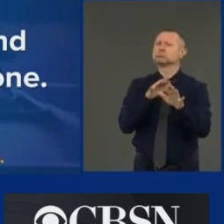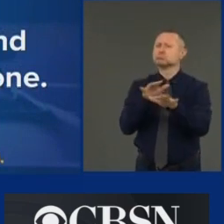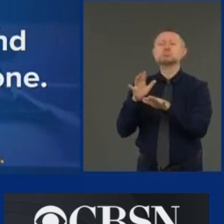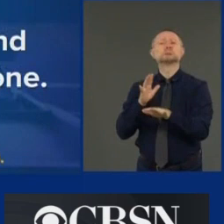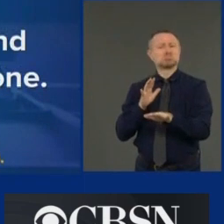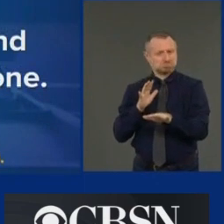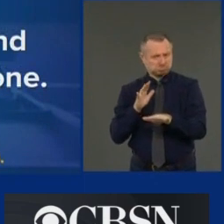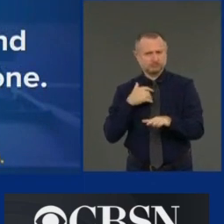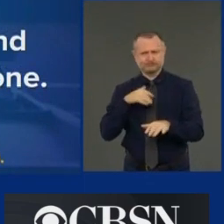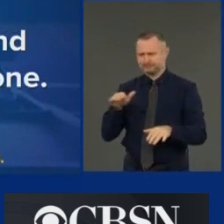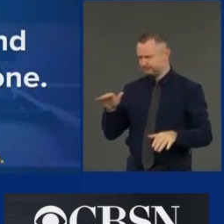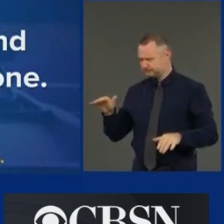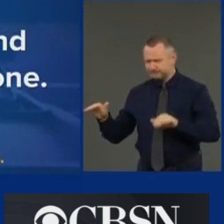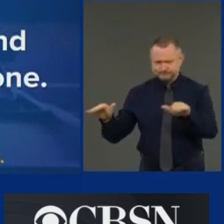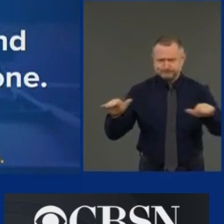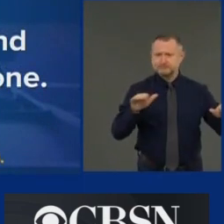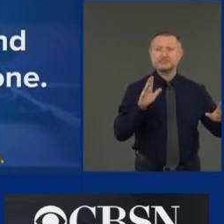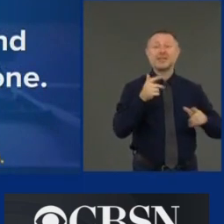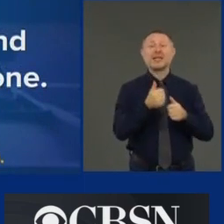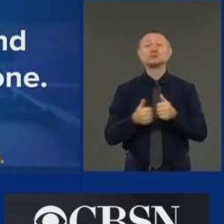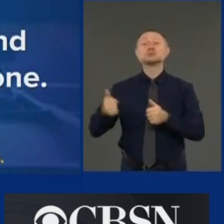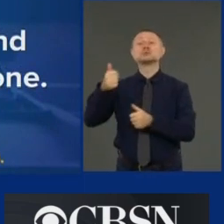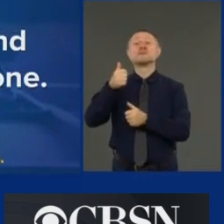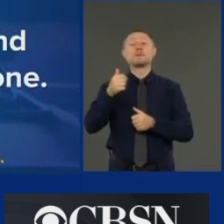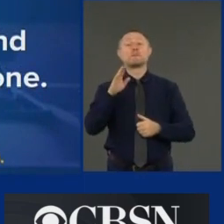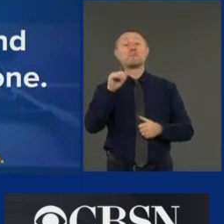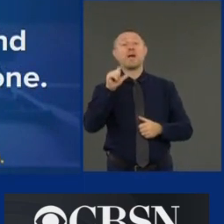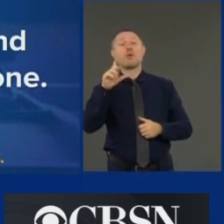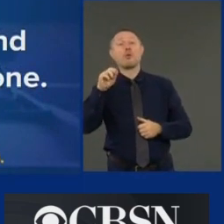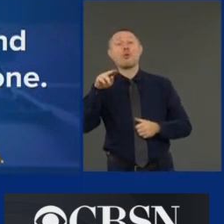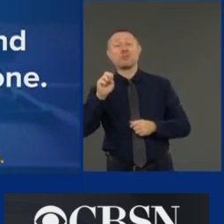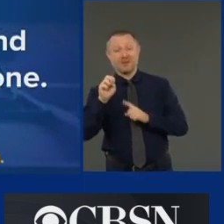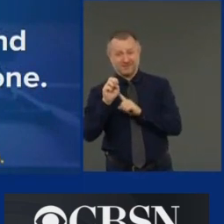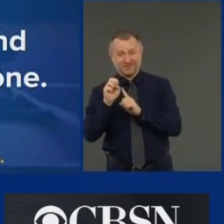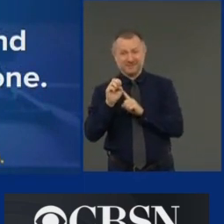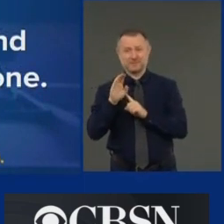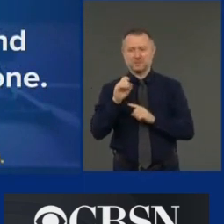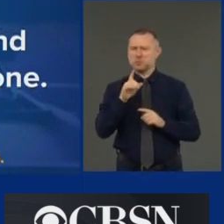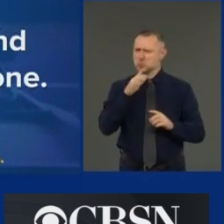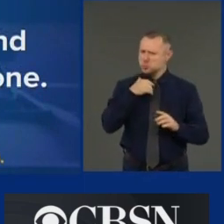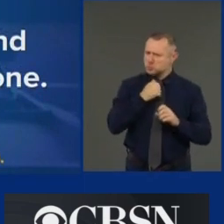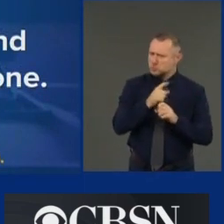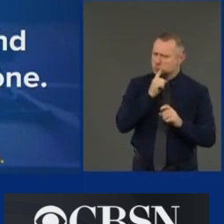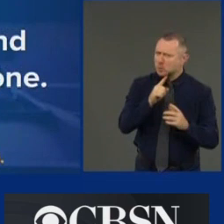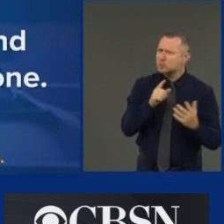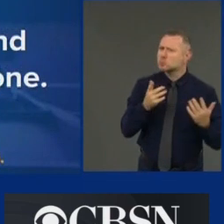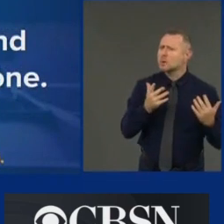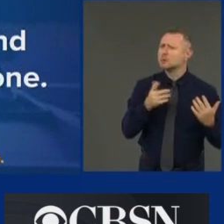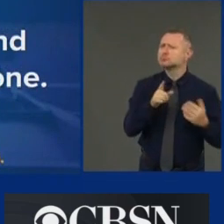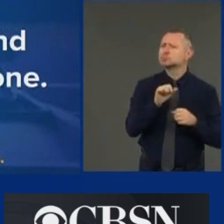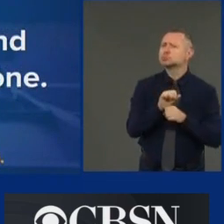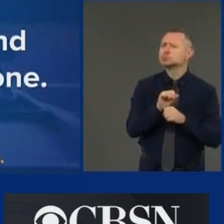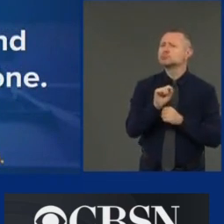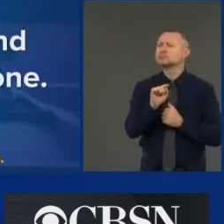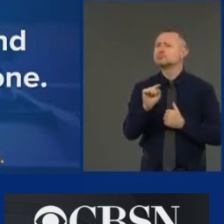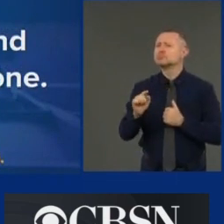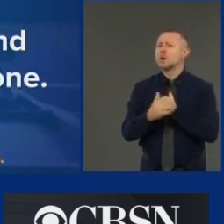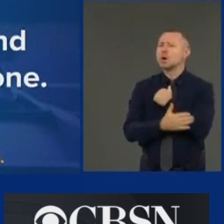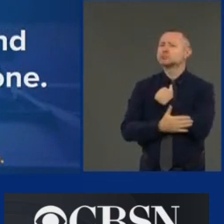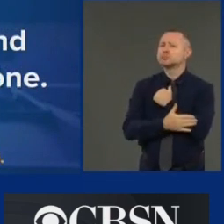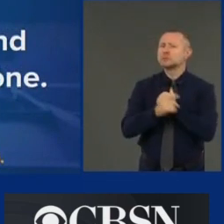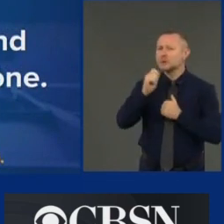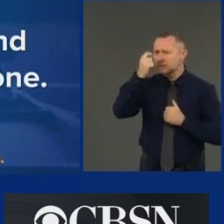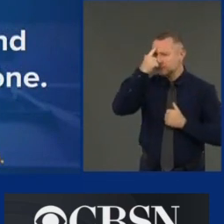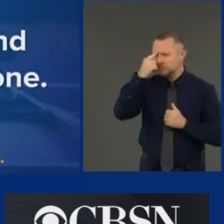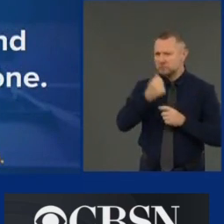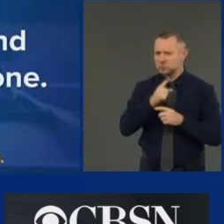Executive Ballone if he would have the county personnel also attend the concert and make sure that all the